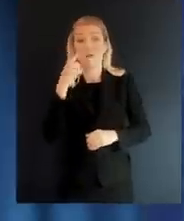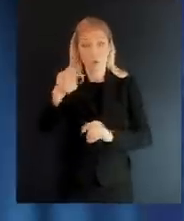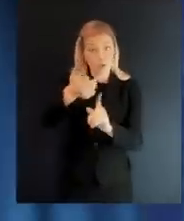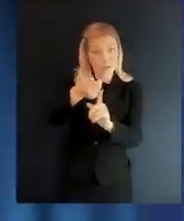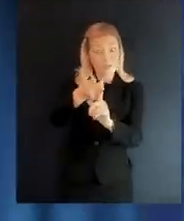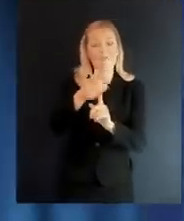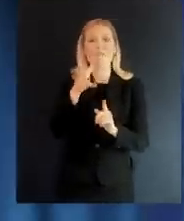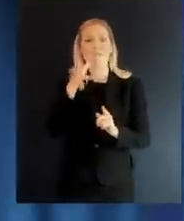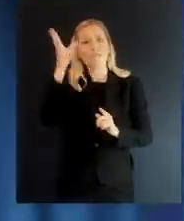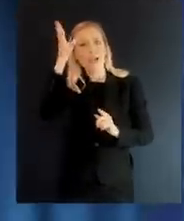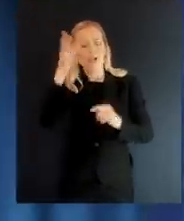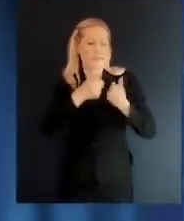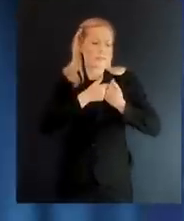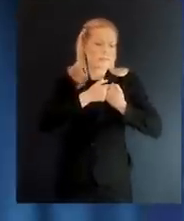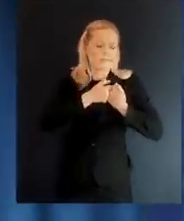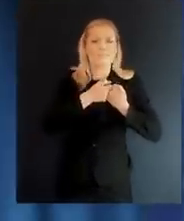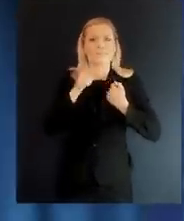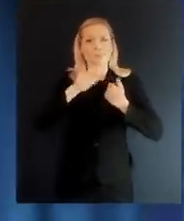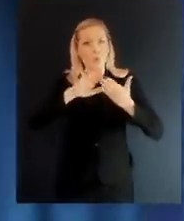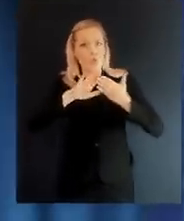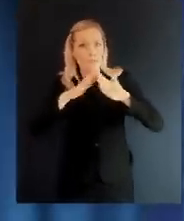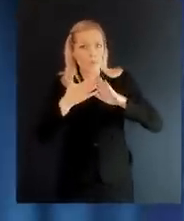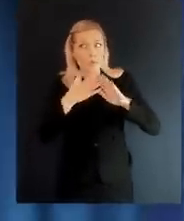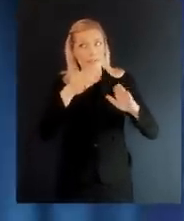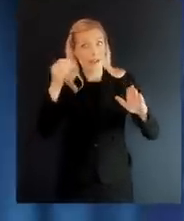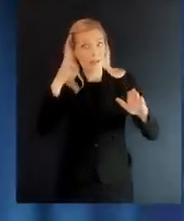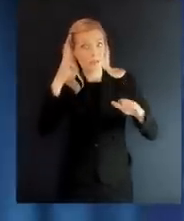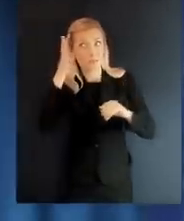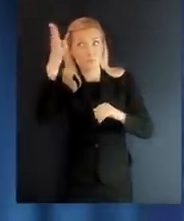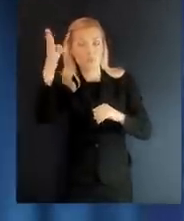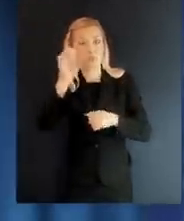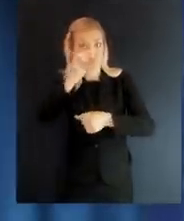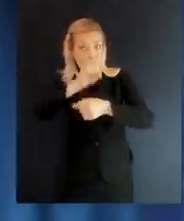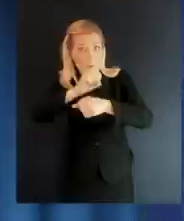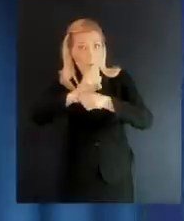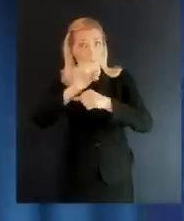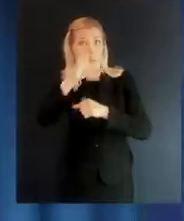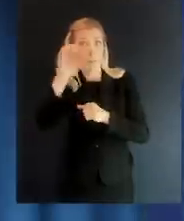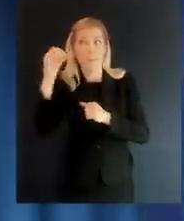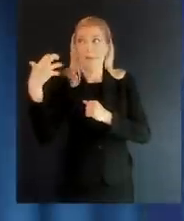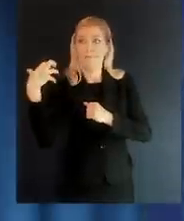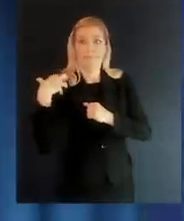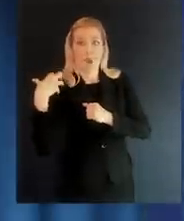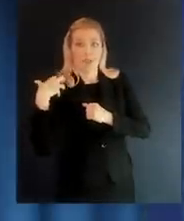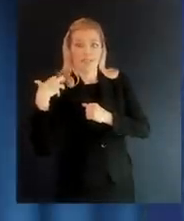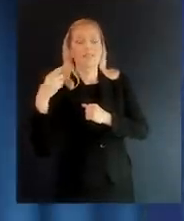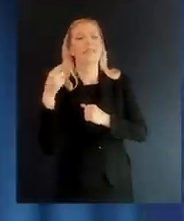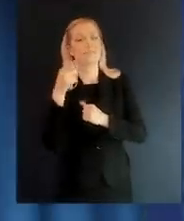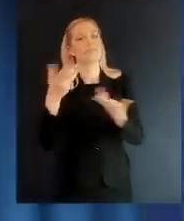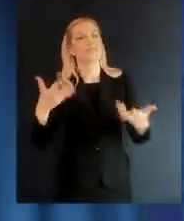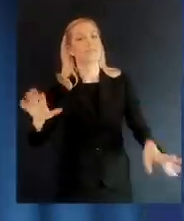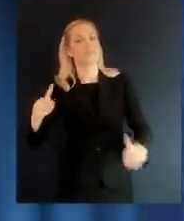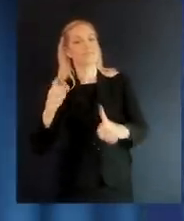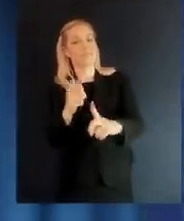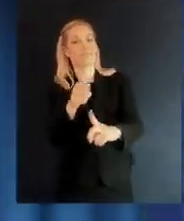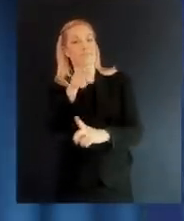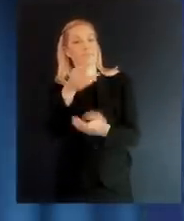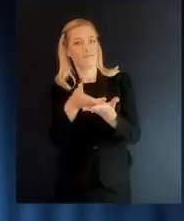community, and your employers that accompany all graduates upon completion of your chosen